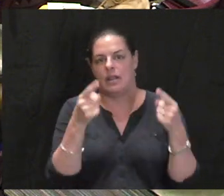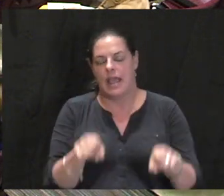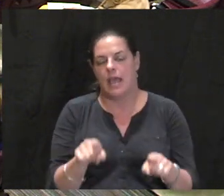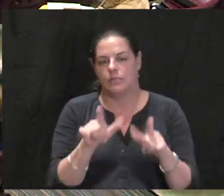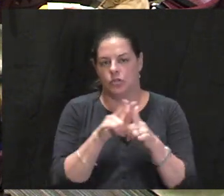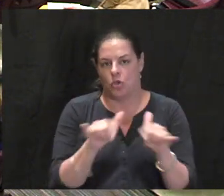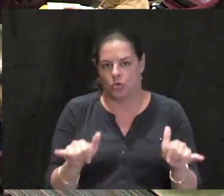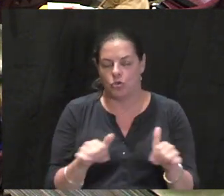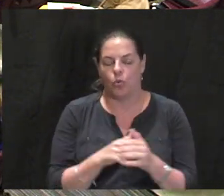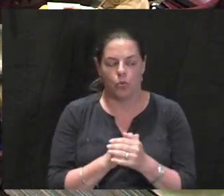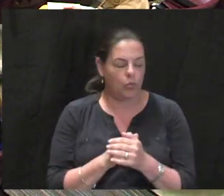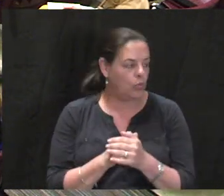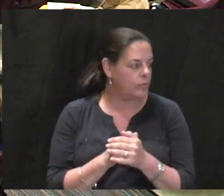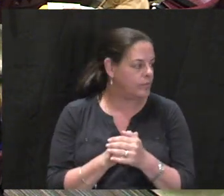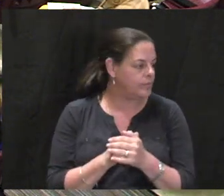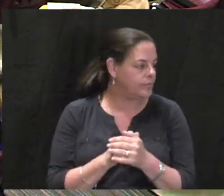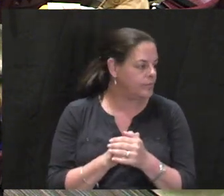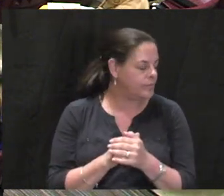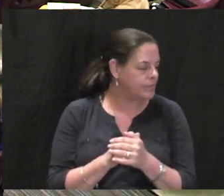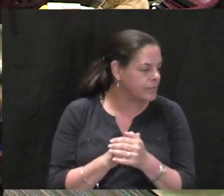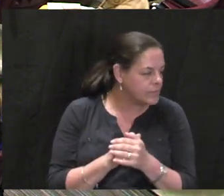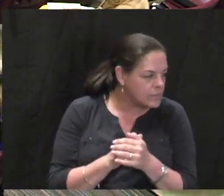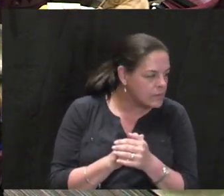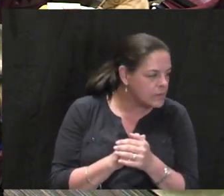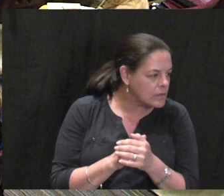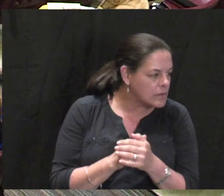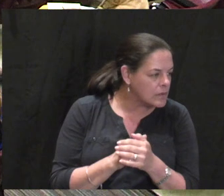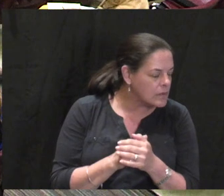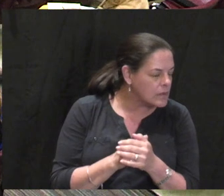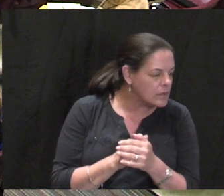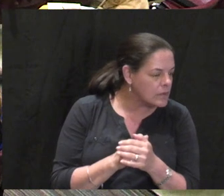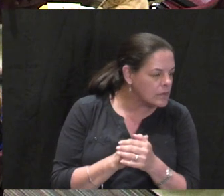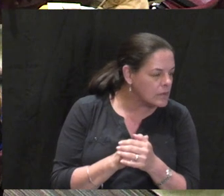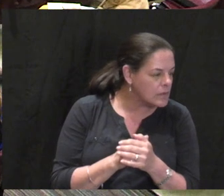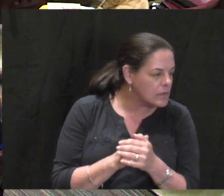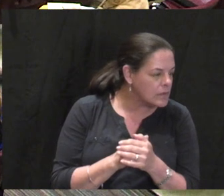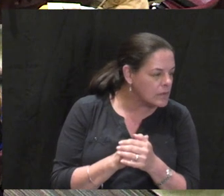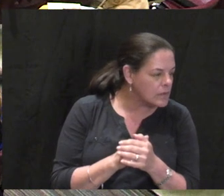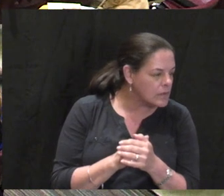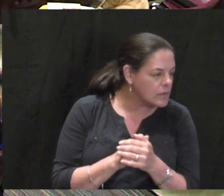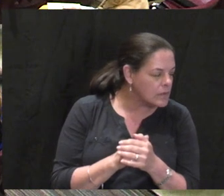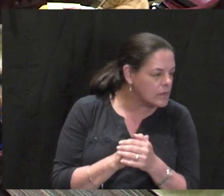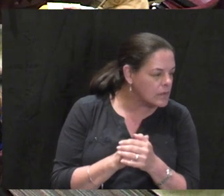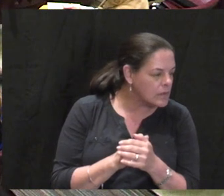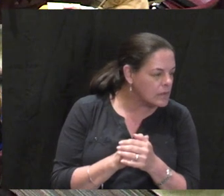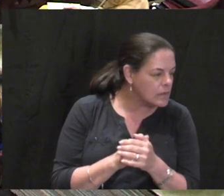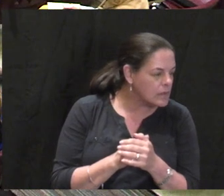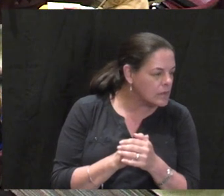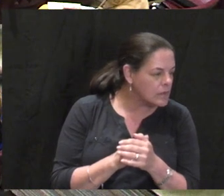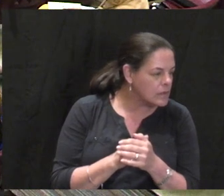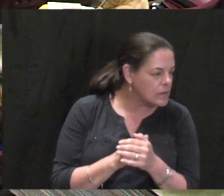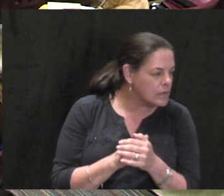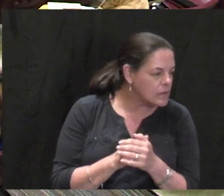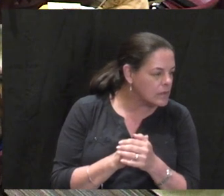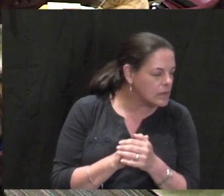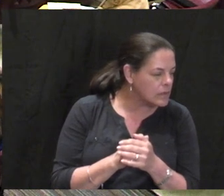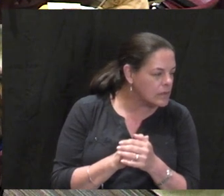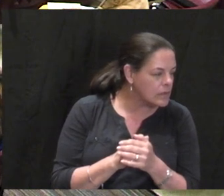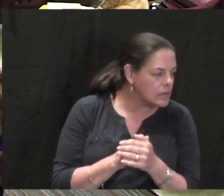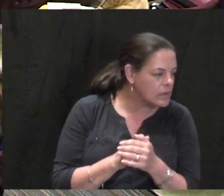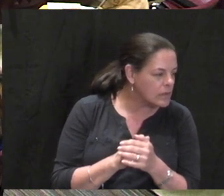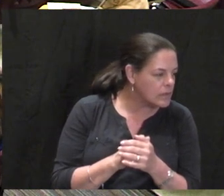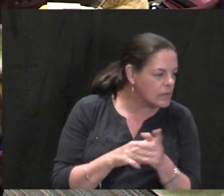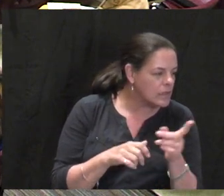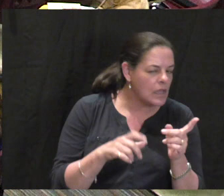say, because we have this at our school, it's not necessarily an event that happens in school. My KPD officer has been charged by